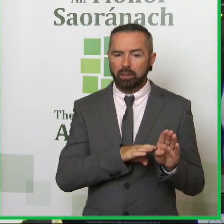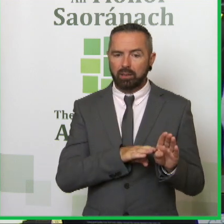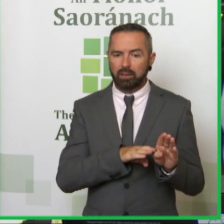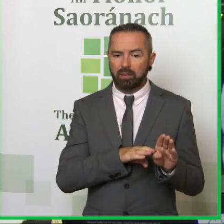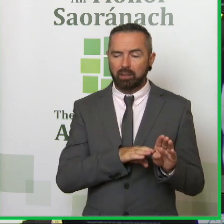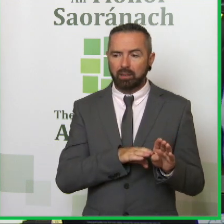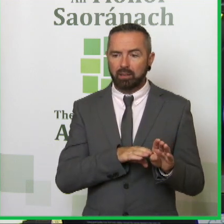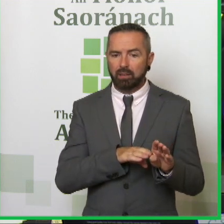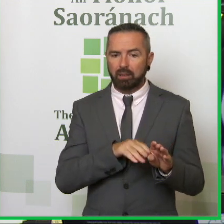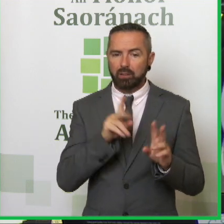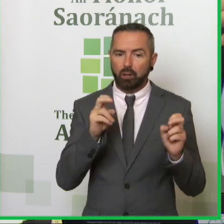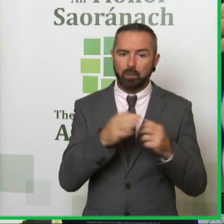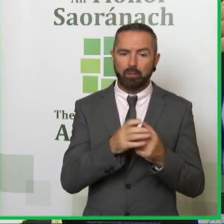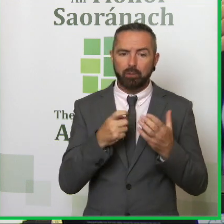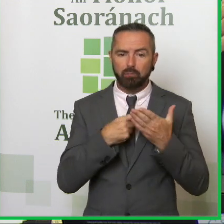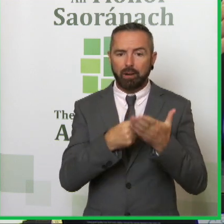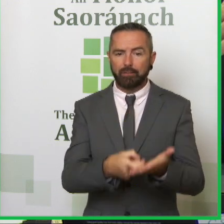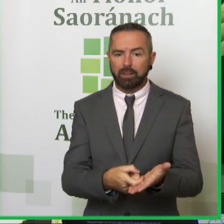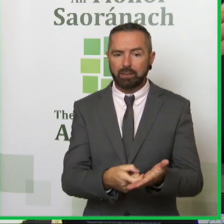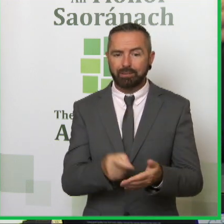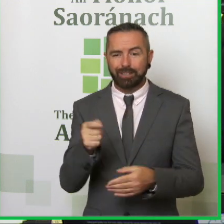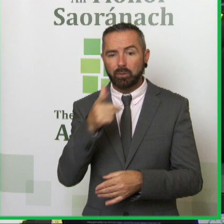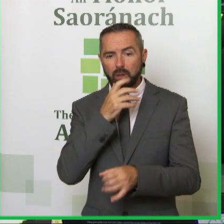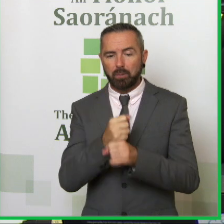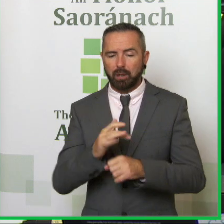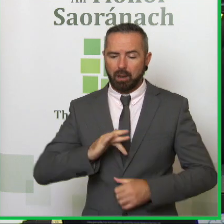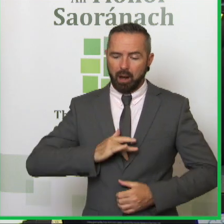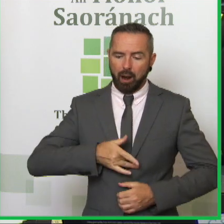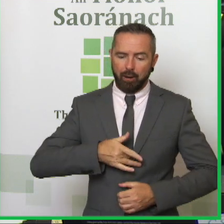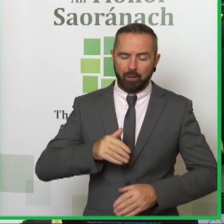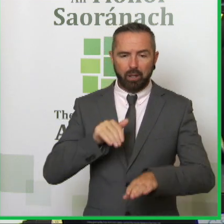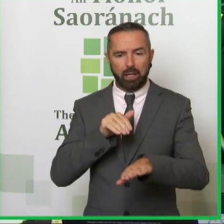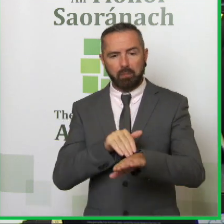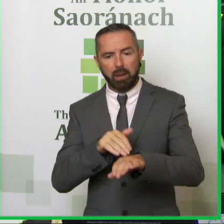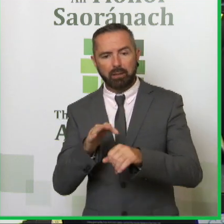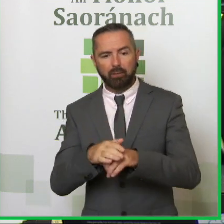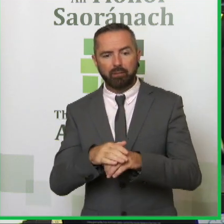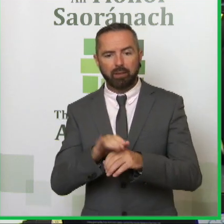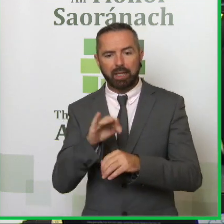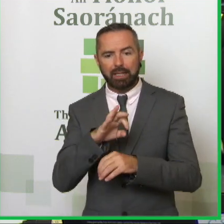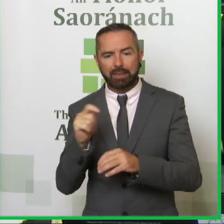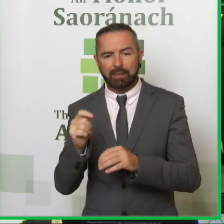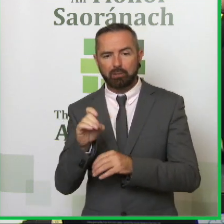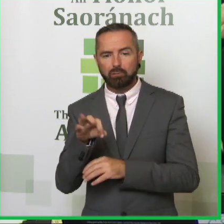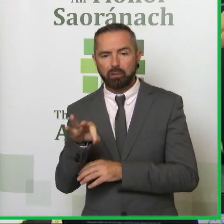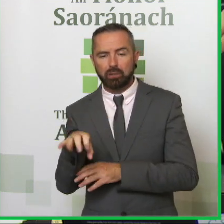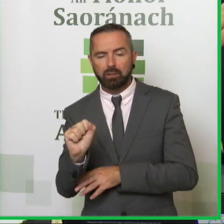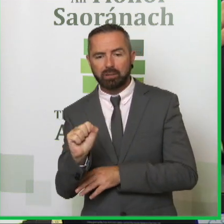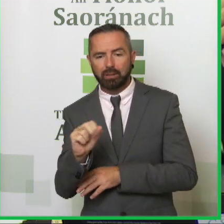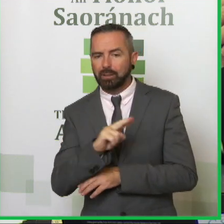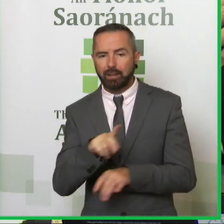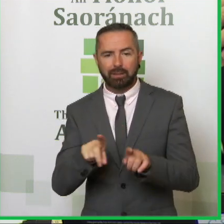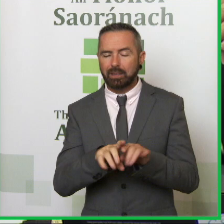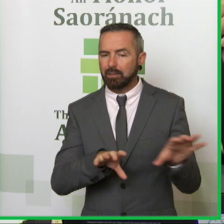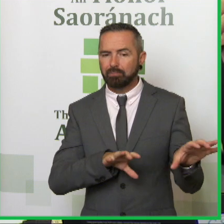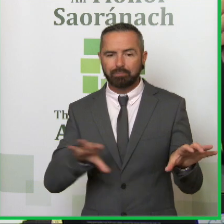of illicit drugs. So you're talking about a possible therapeutic benefit of illicit drugs, which